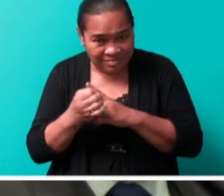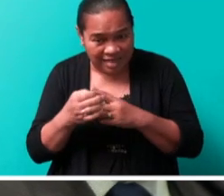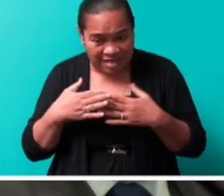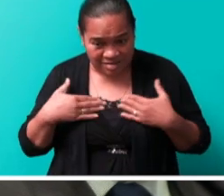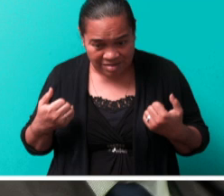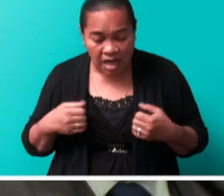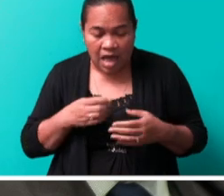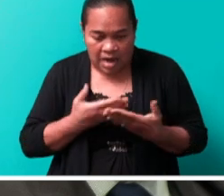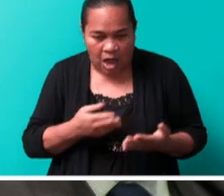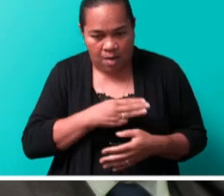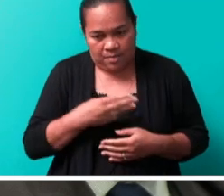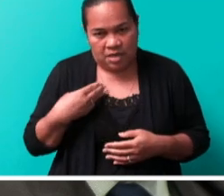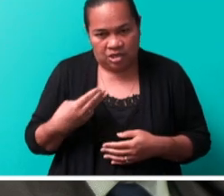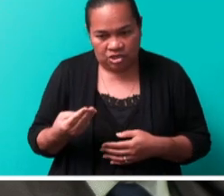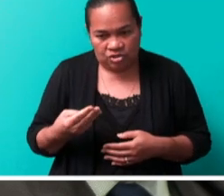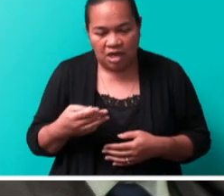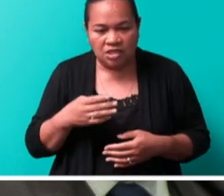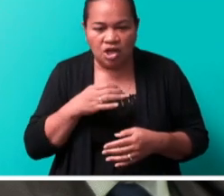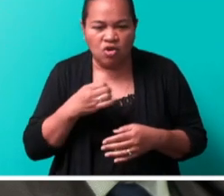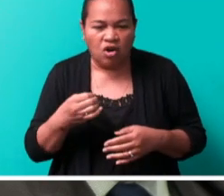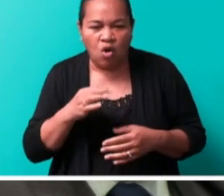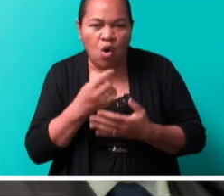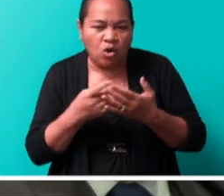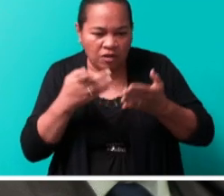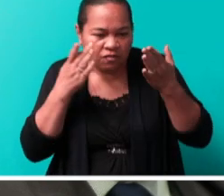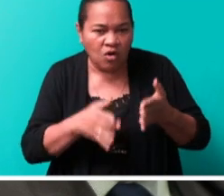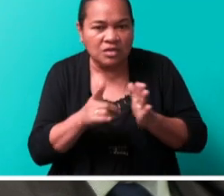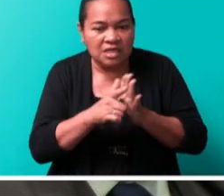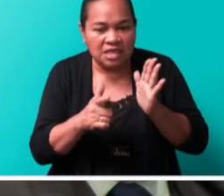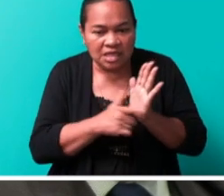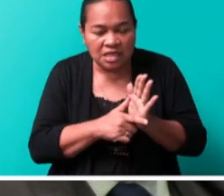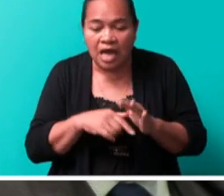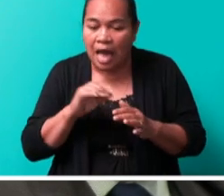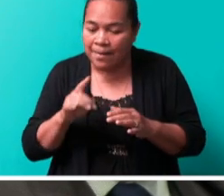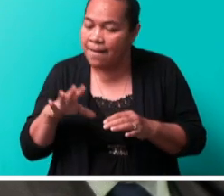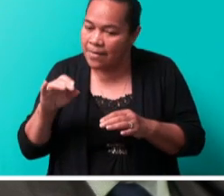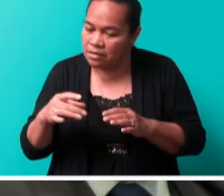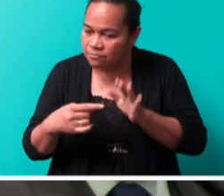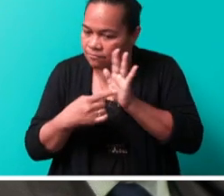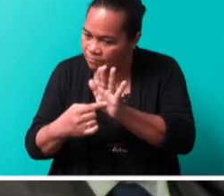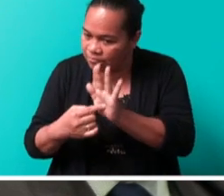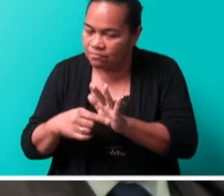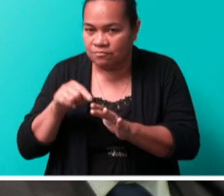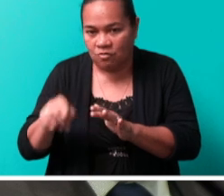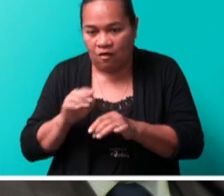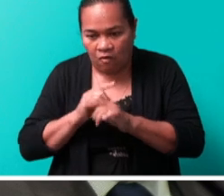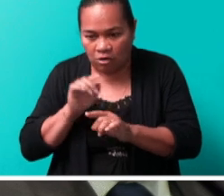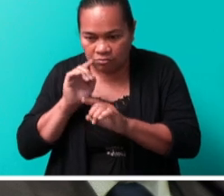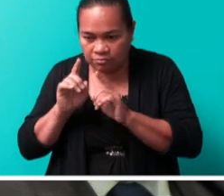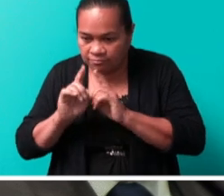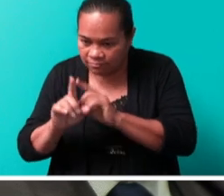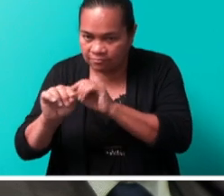has moved beyond mere legal enforcement and regulatory compliance. Speaker, sir,